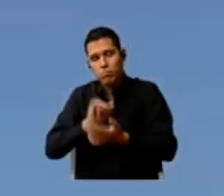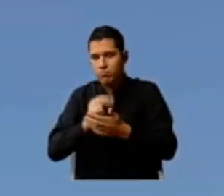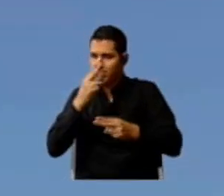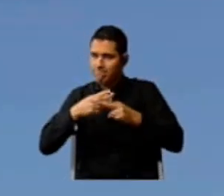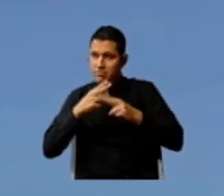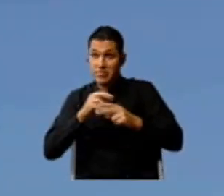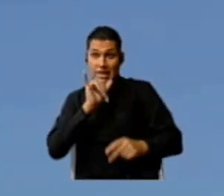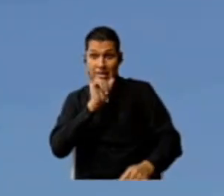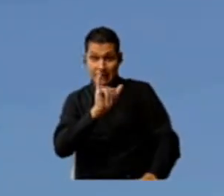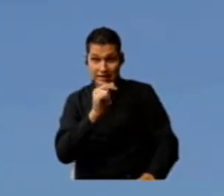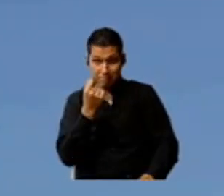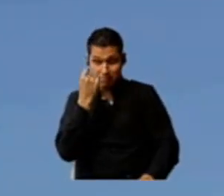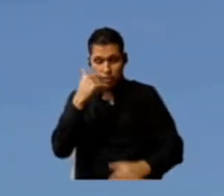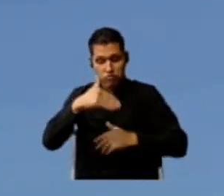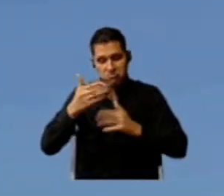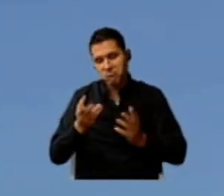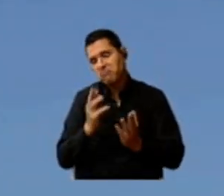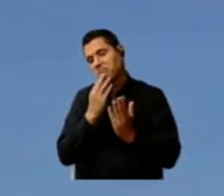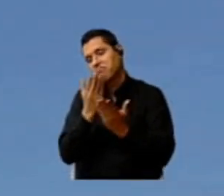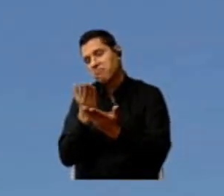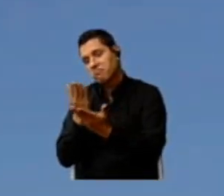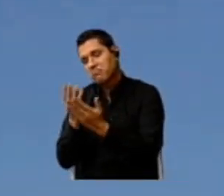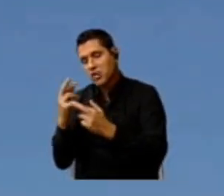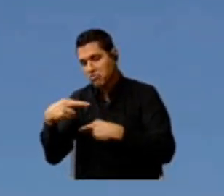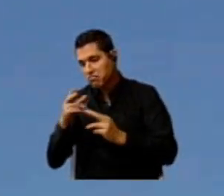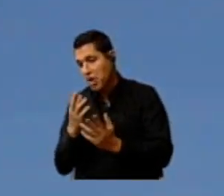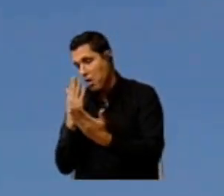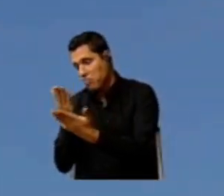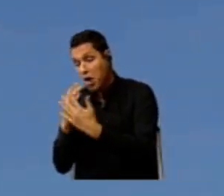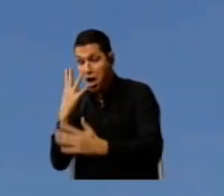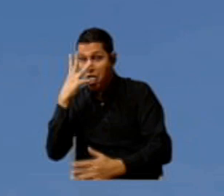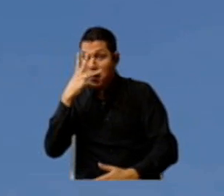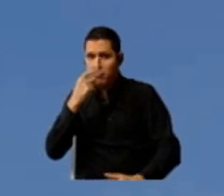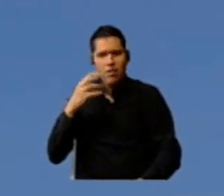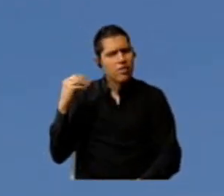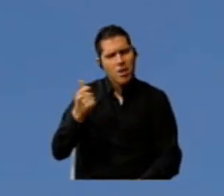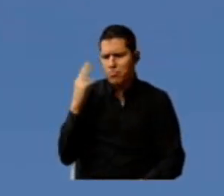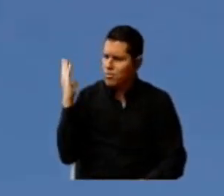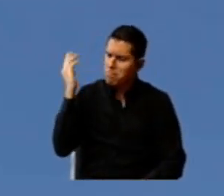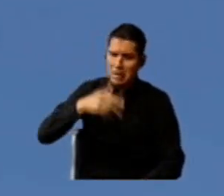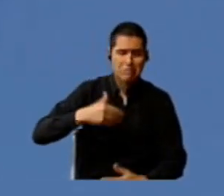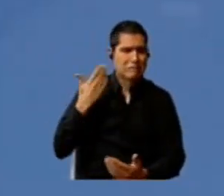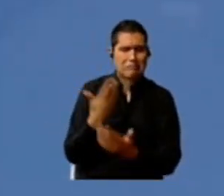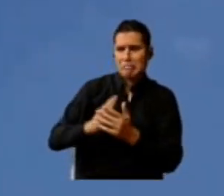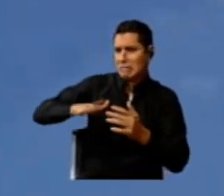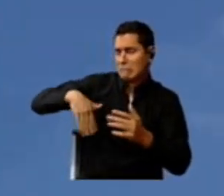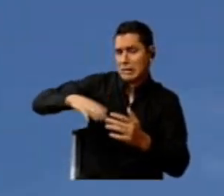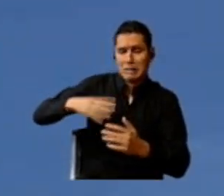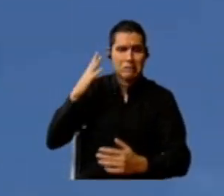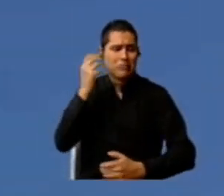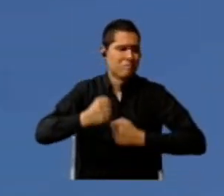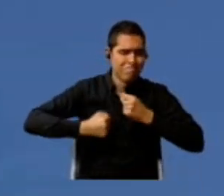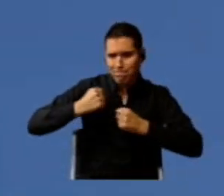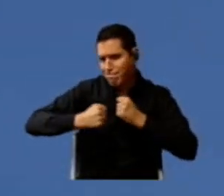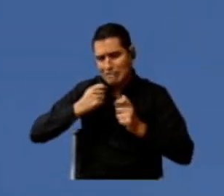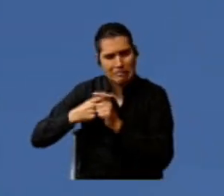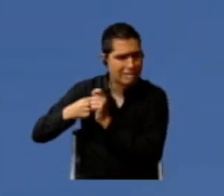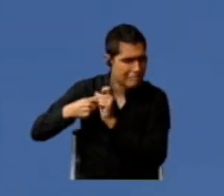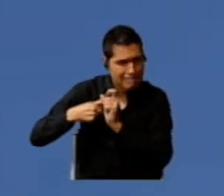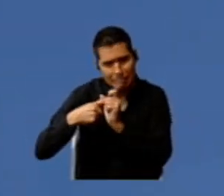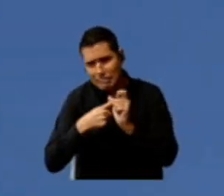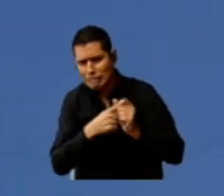okay? We better hurry, Charlotte, because we're getting late. Let's go.